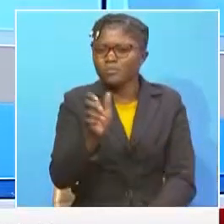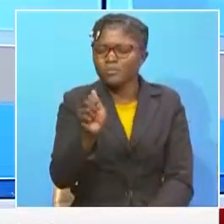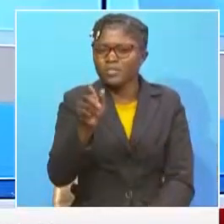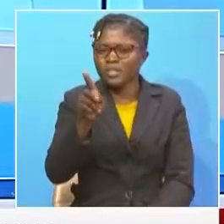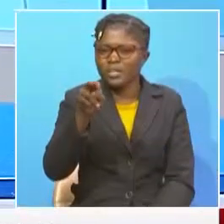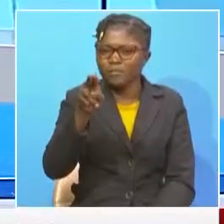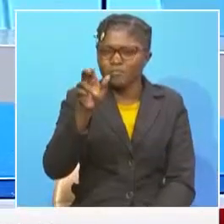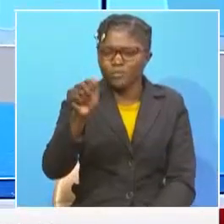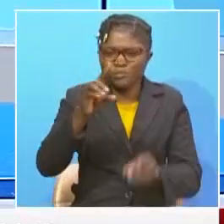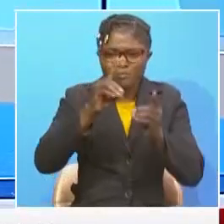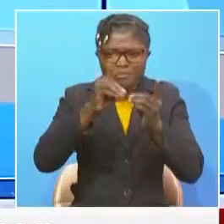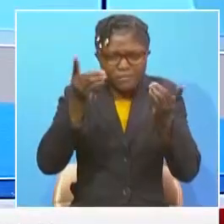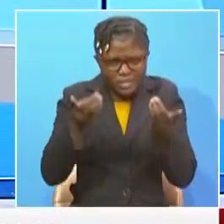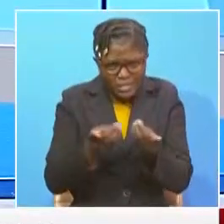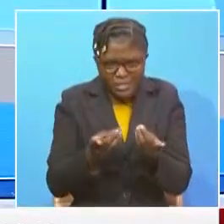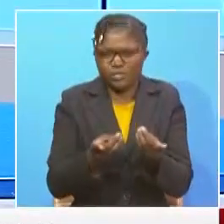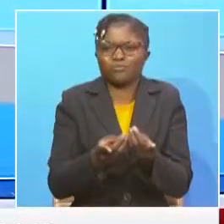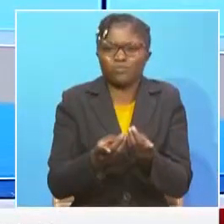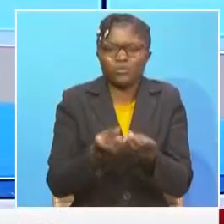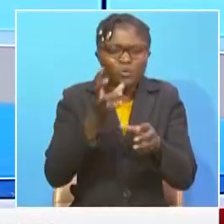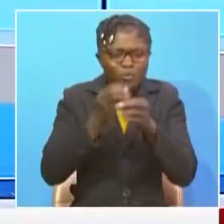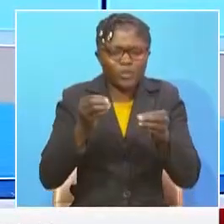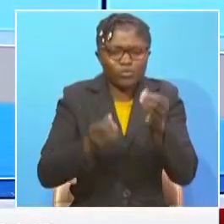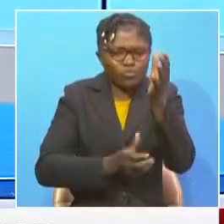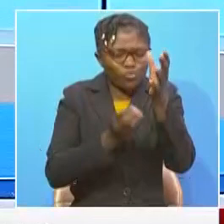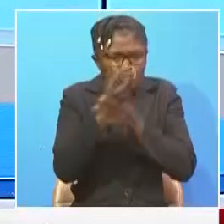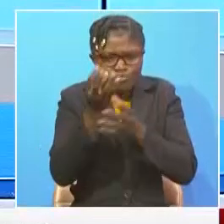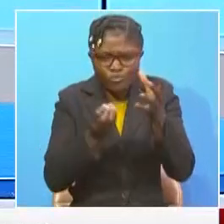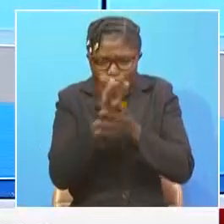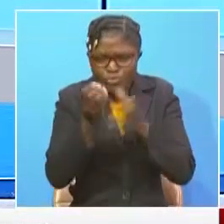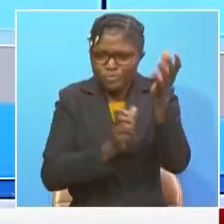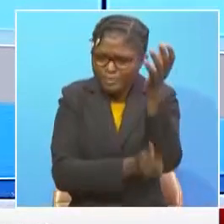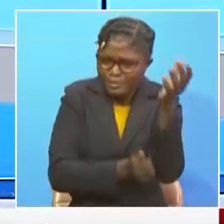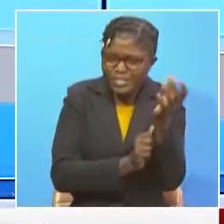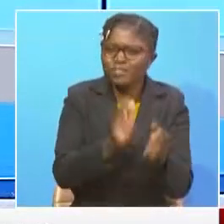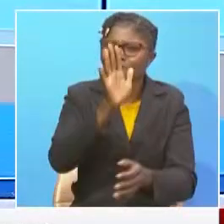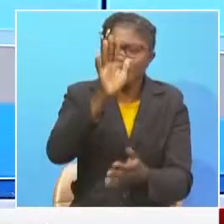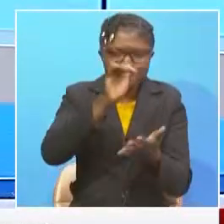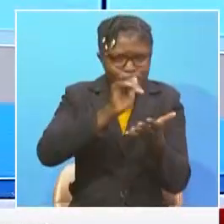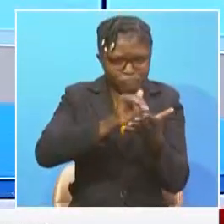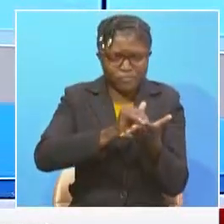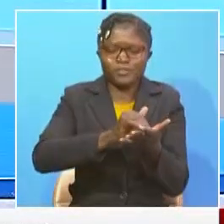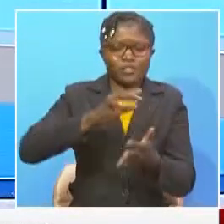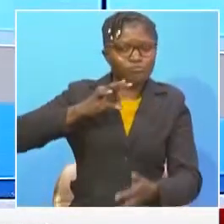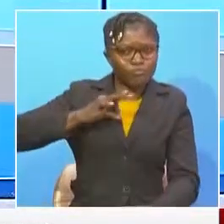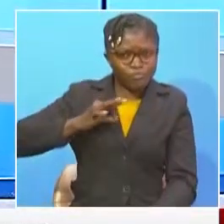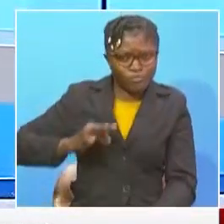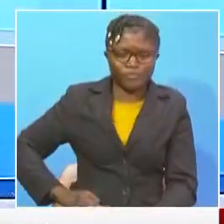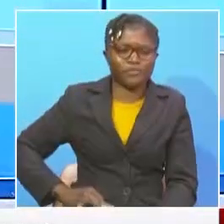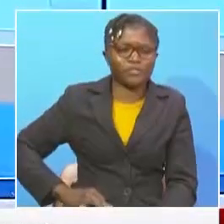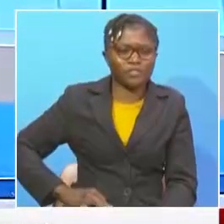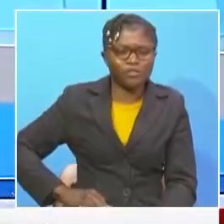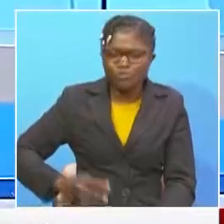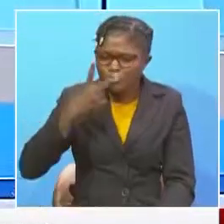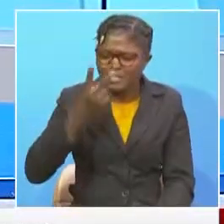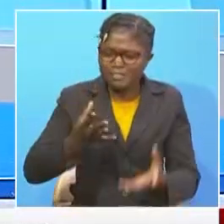from the emergence wetland cropping with a total allocation of 5,000 beneficiaries. Unlike other districts that experienced